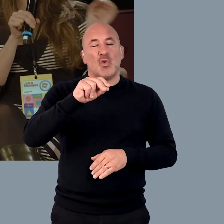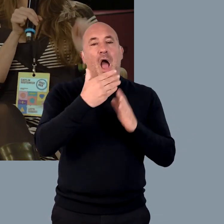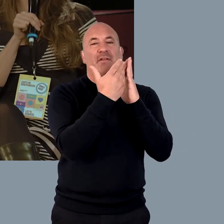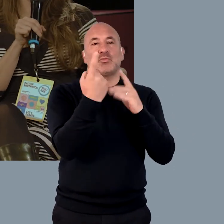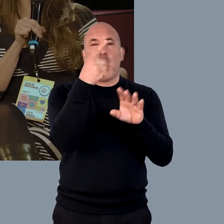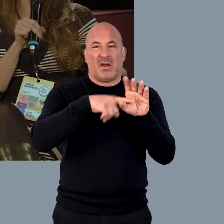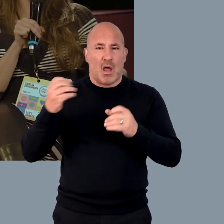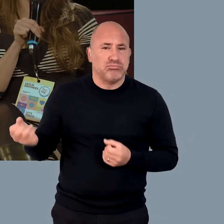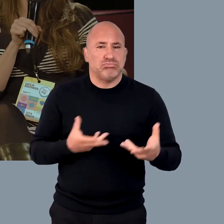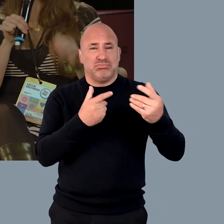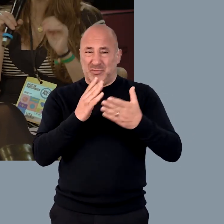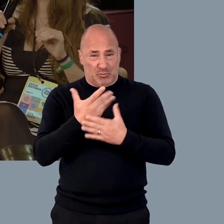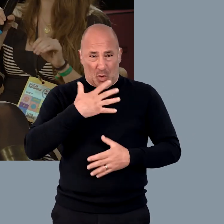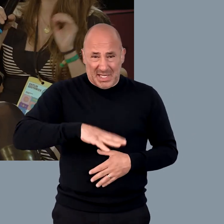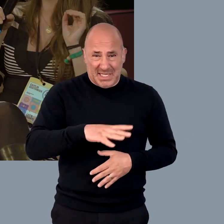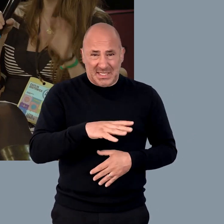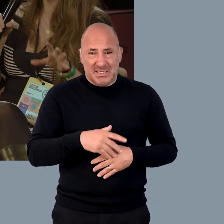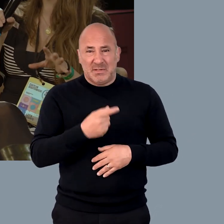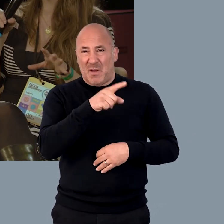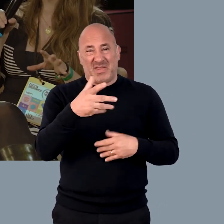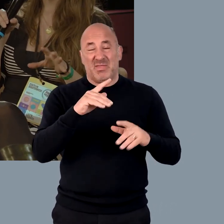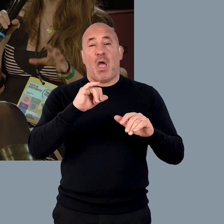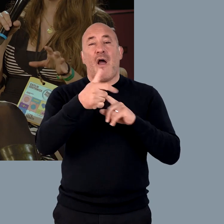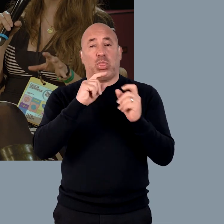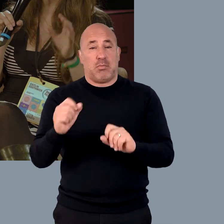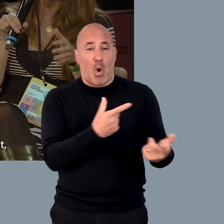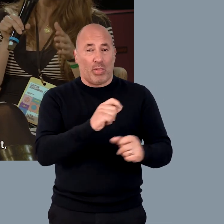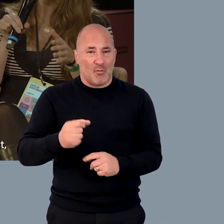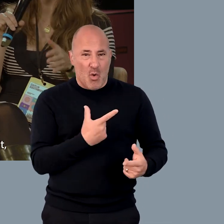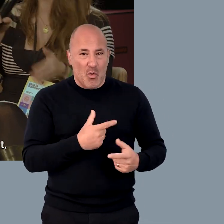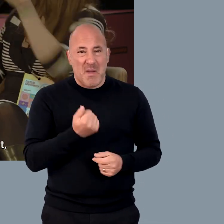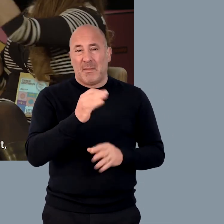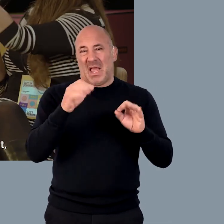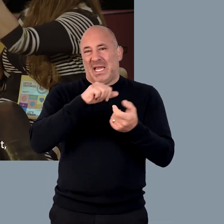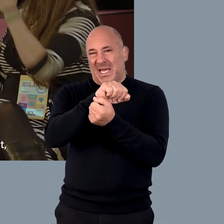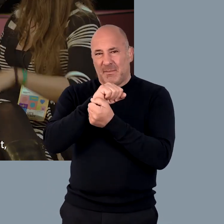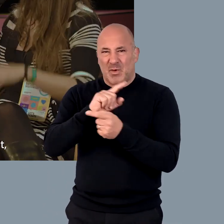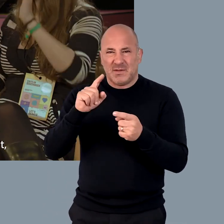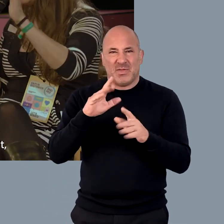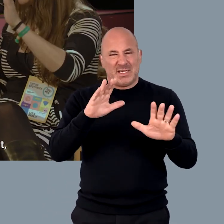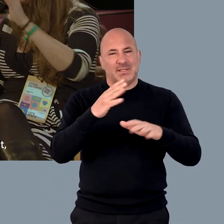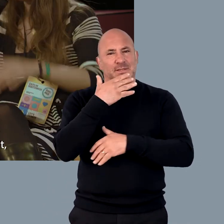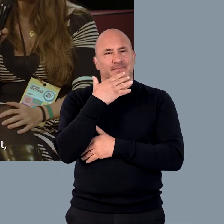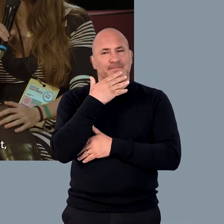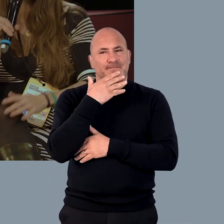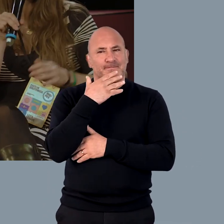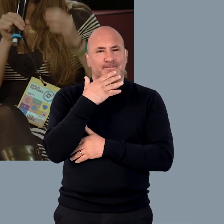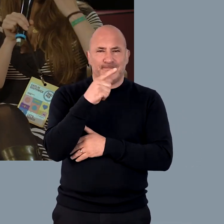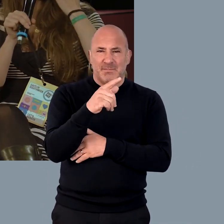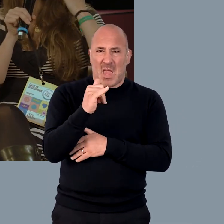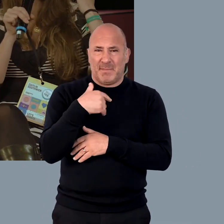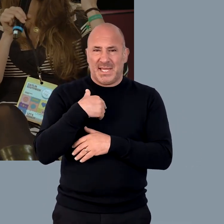a large-scale institution that is producing 12 exhibits a year unnecessarily, and maybe some of those go in the trash, maybe some of them don't,